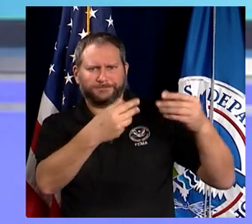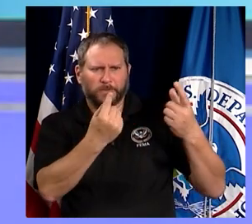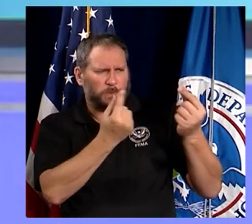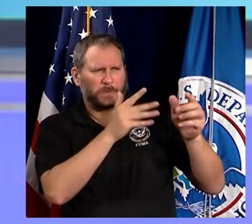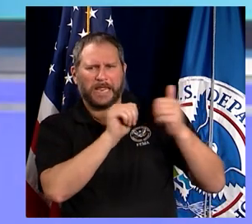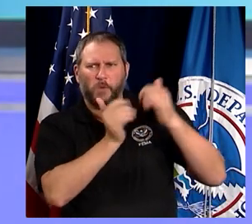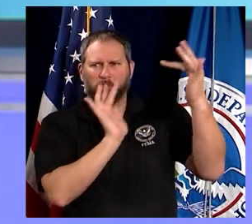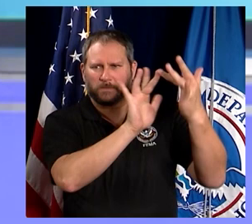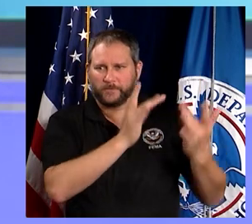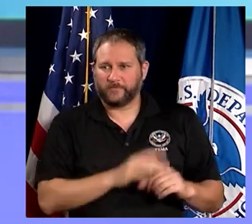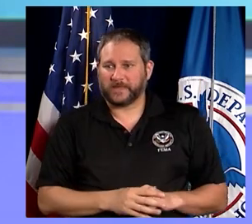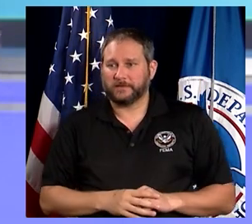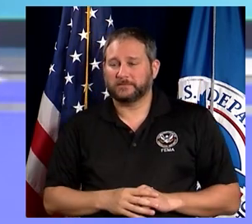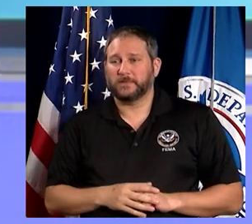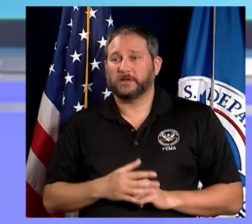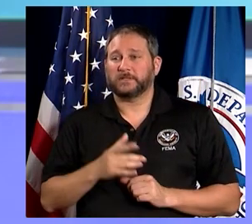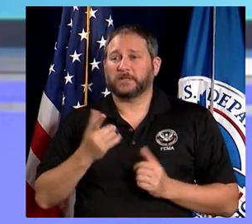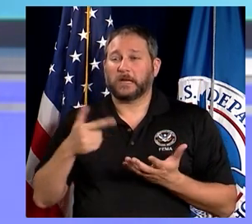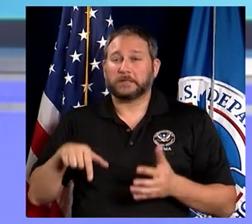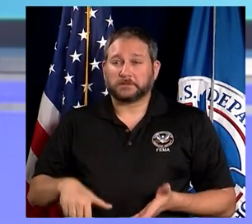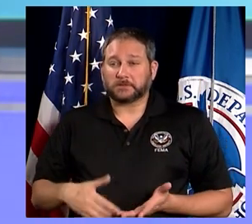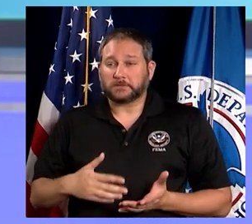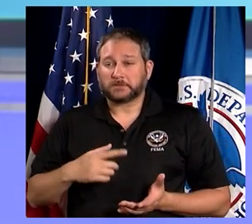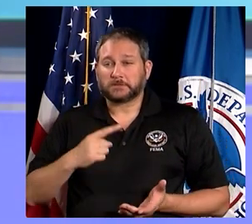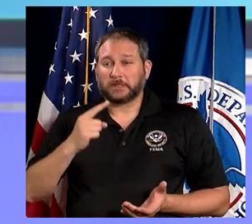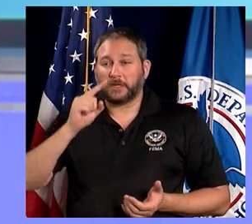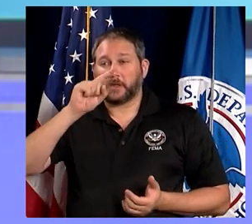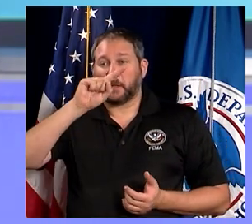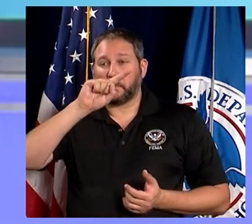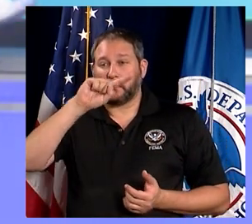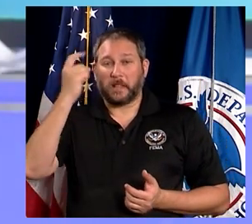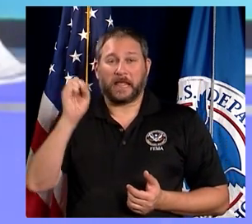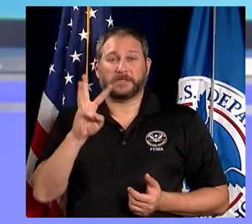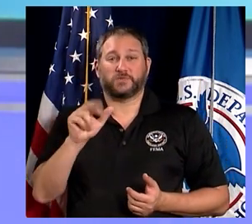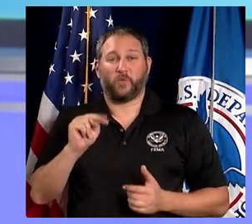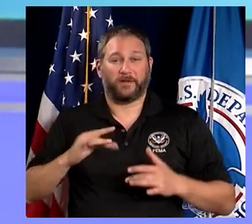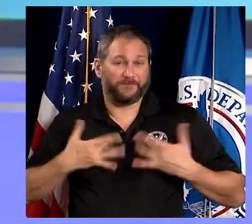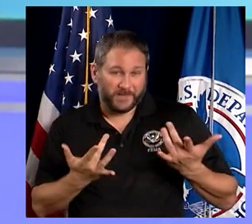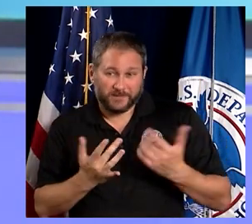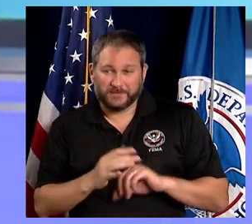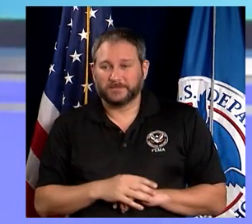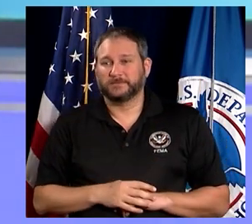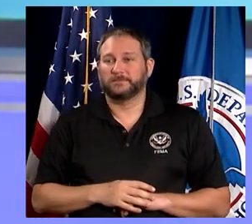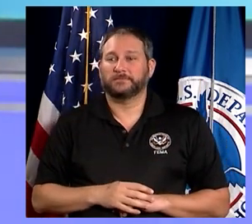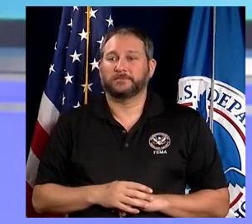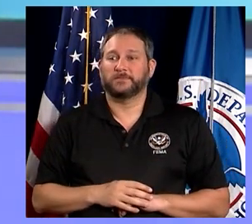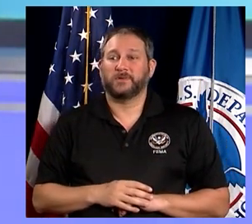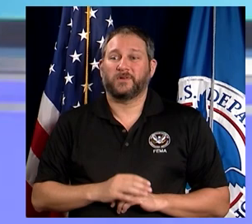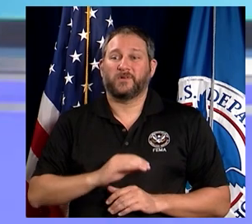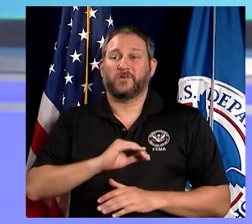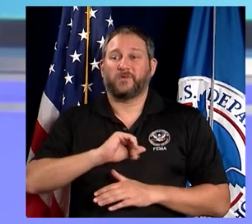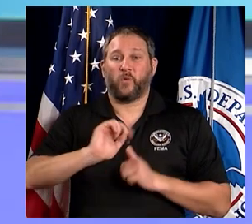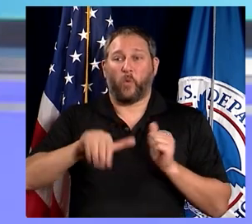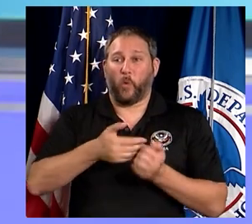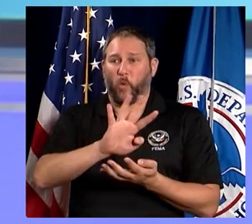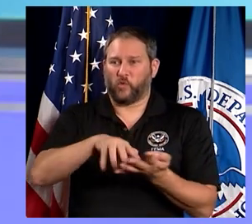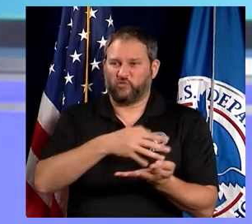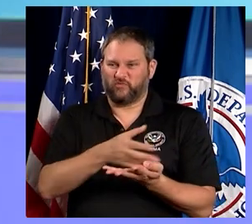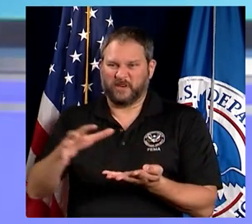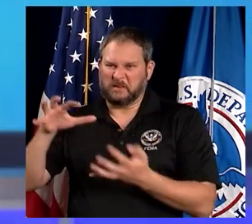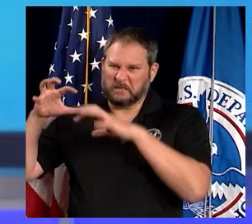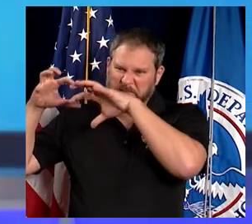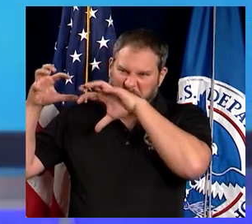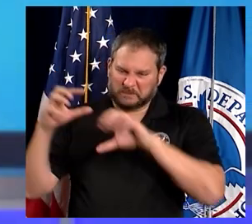then the sort of black swan event of, you know, the entire grid gets taken out by a cyber attack, for